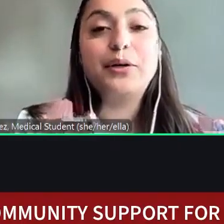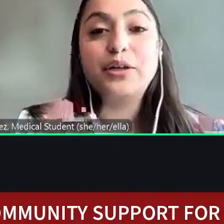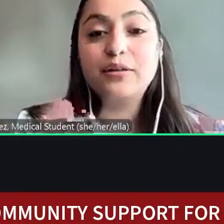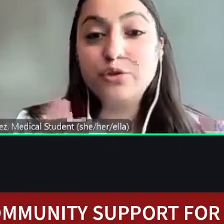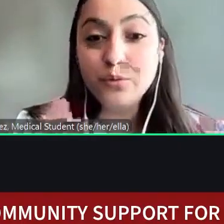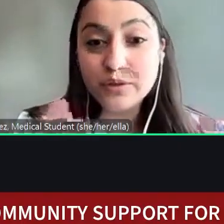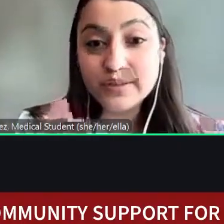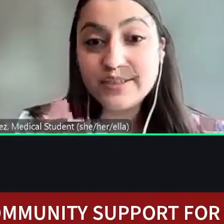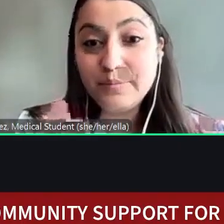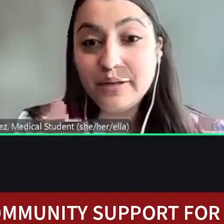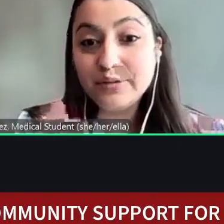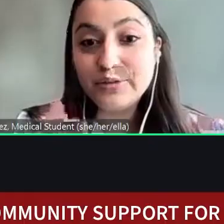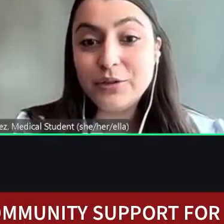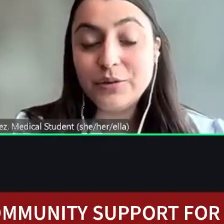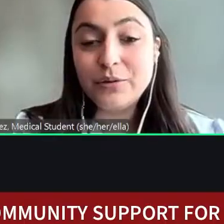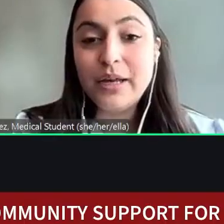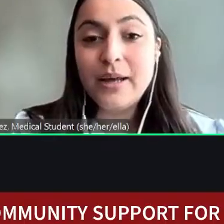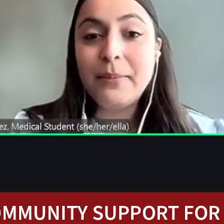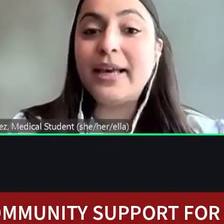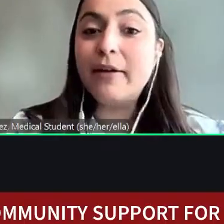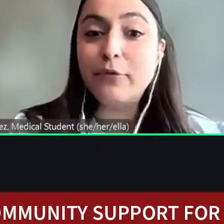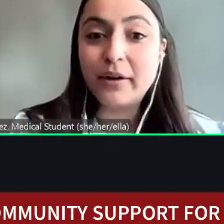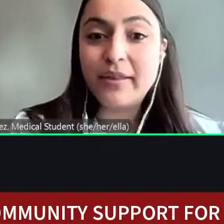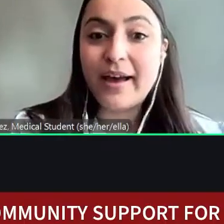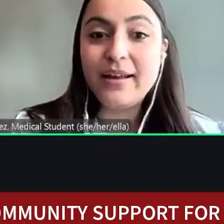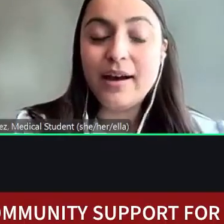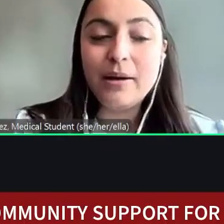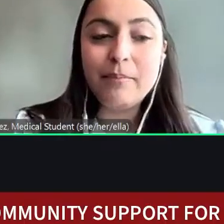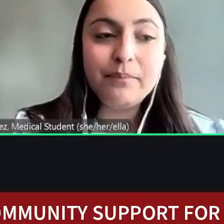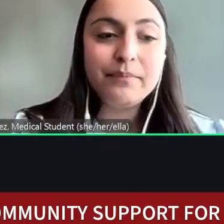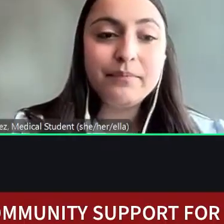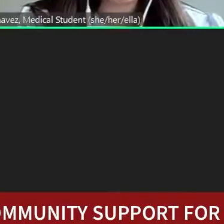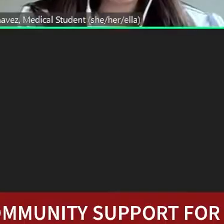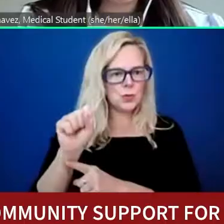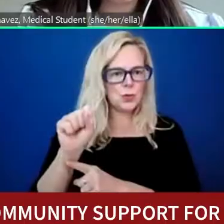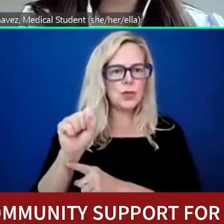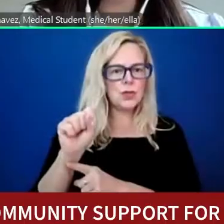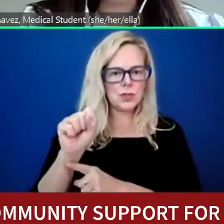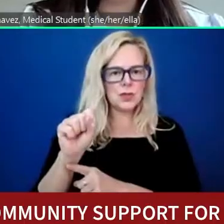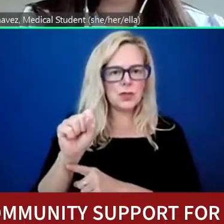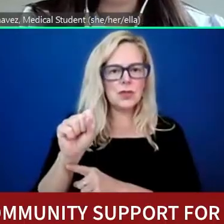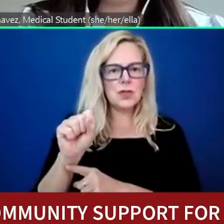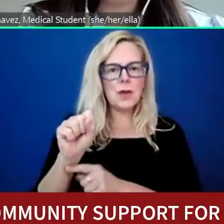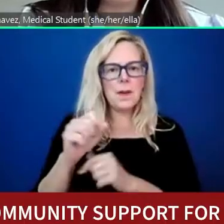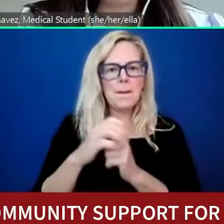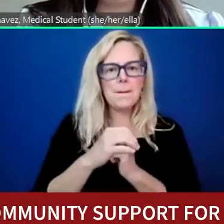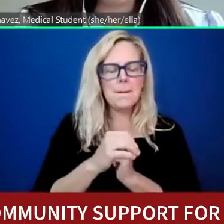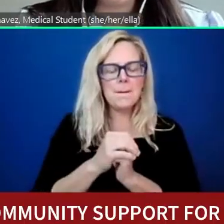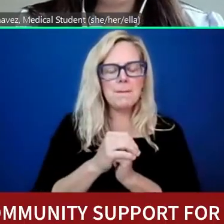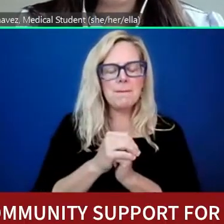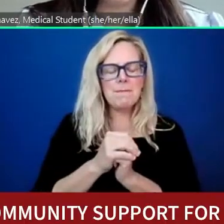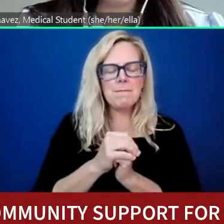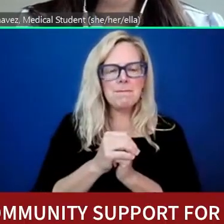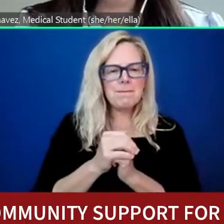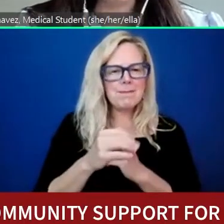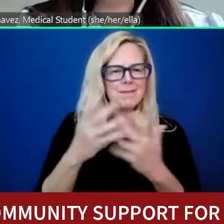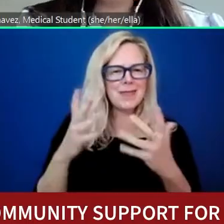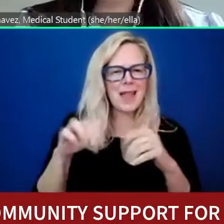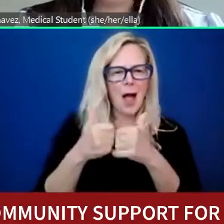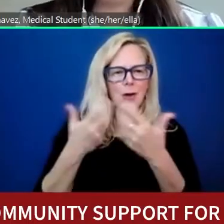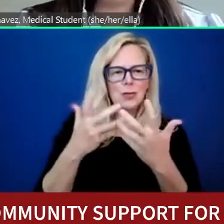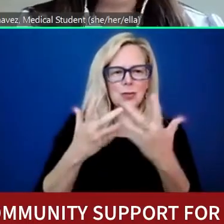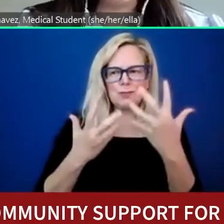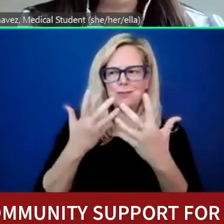given the proper tools to be able to make up for that. I don't know if that answers the question, but I really feel like that it's more